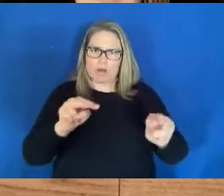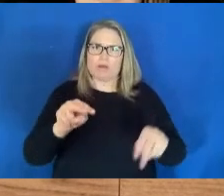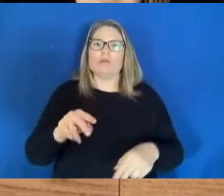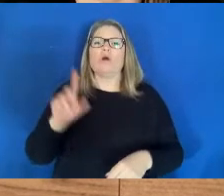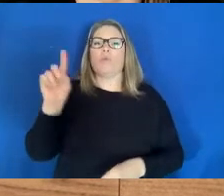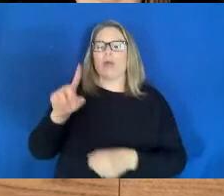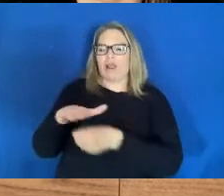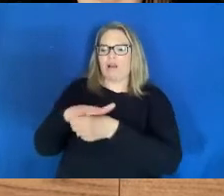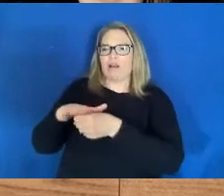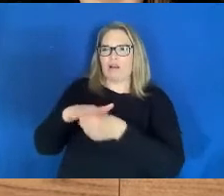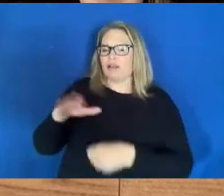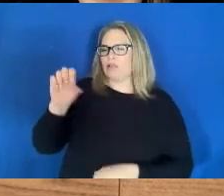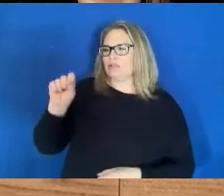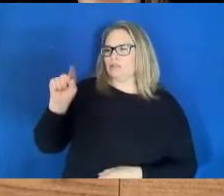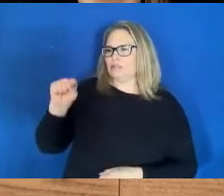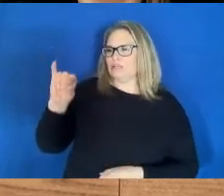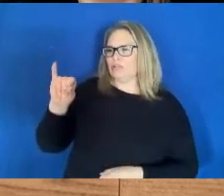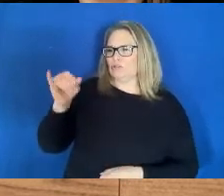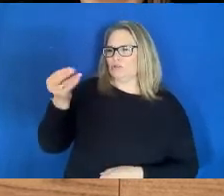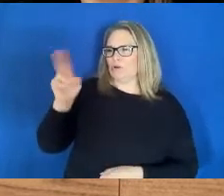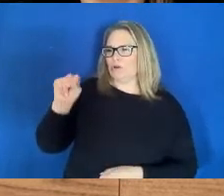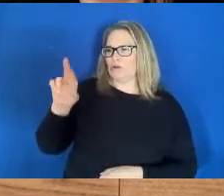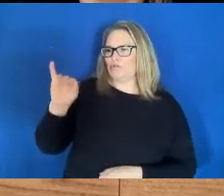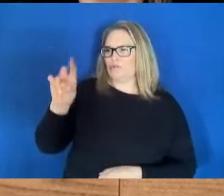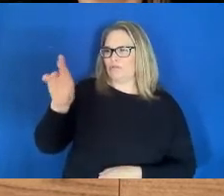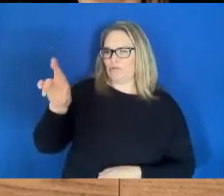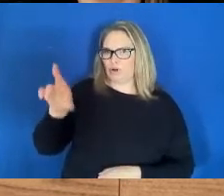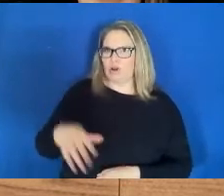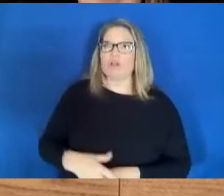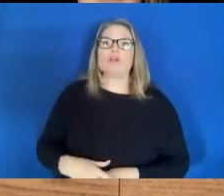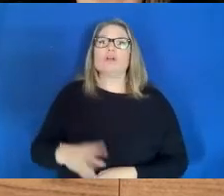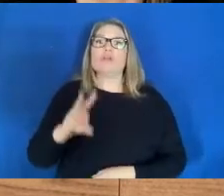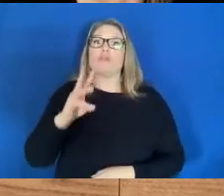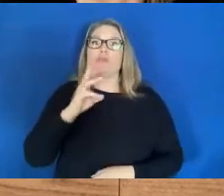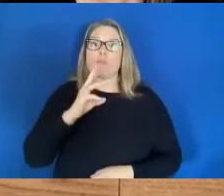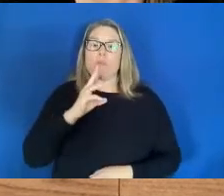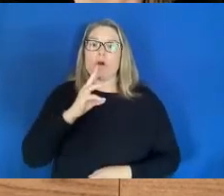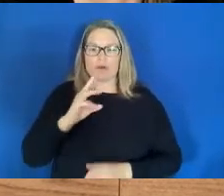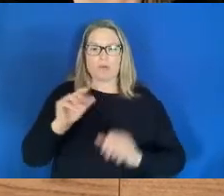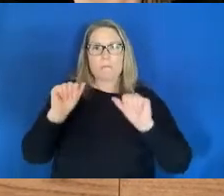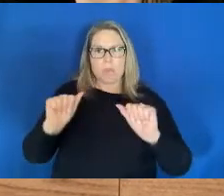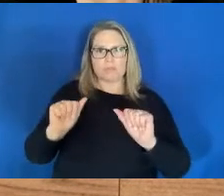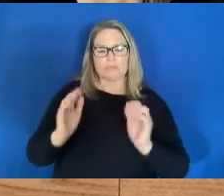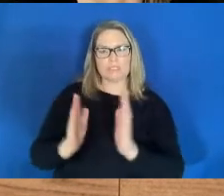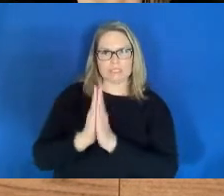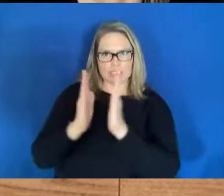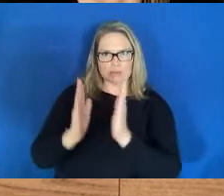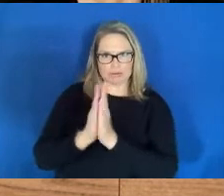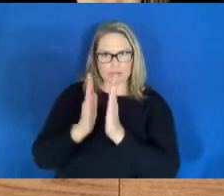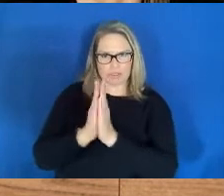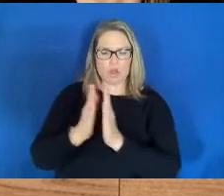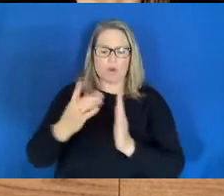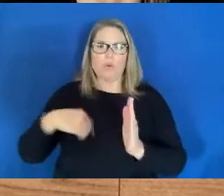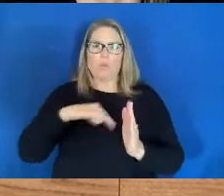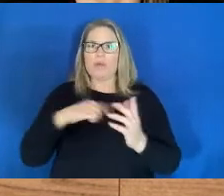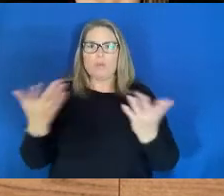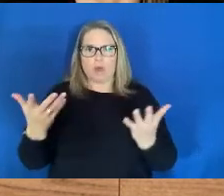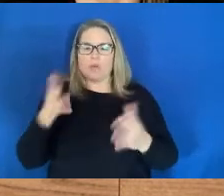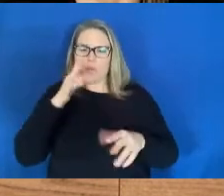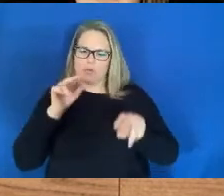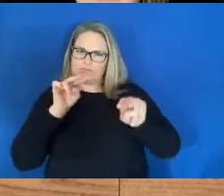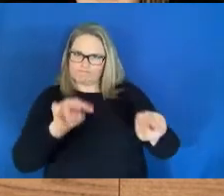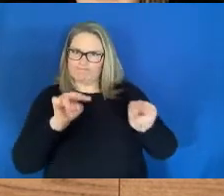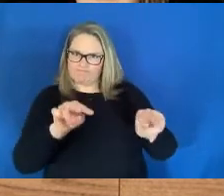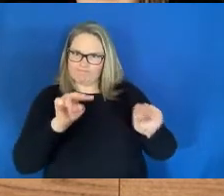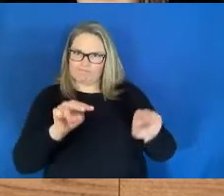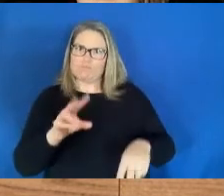Basin. But other watercourses can also present risks and will be monitored accordingly. We